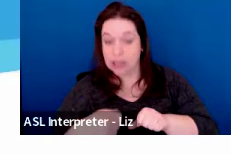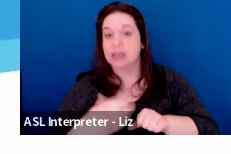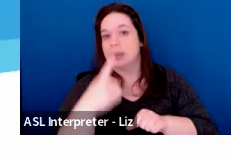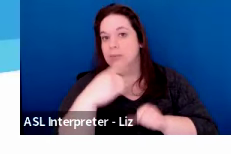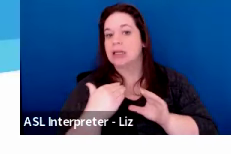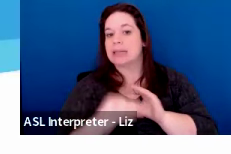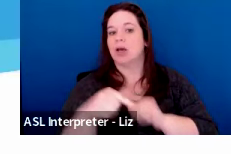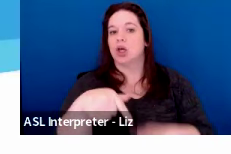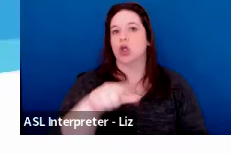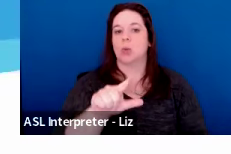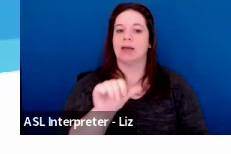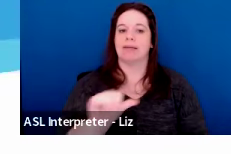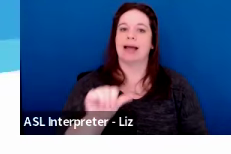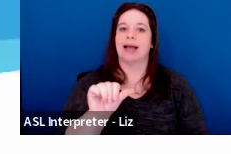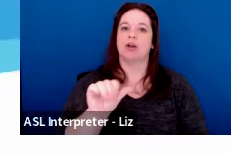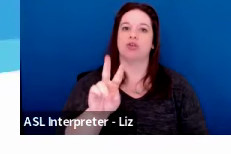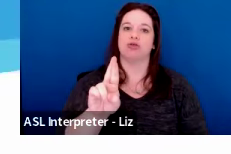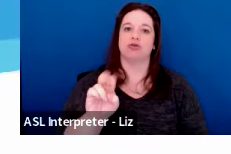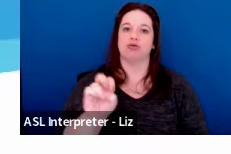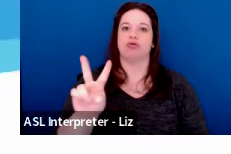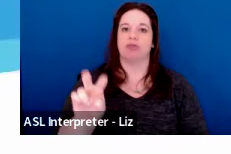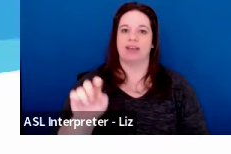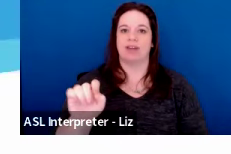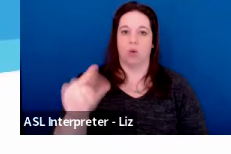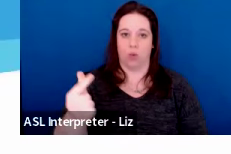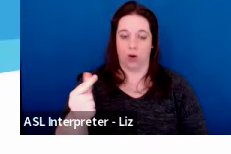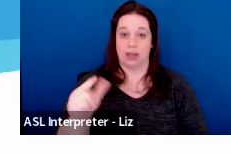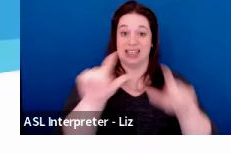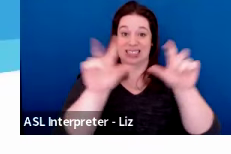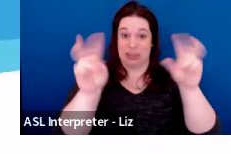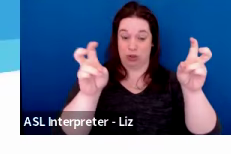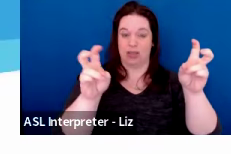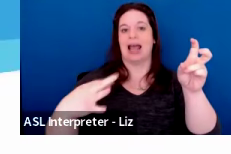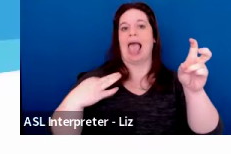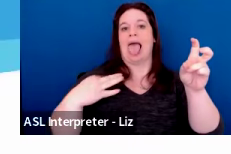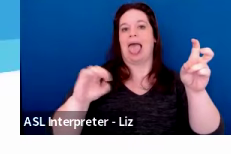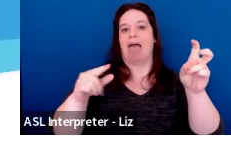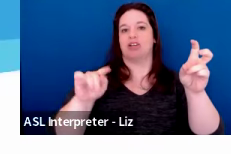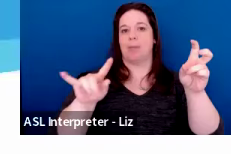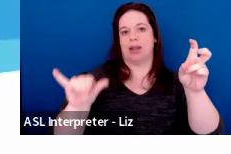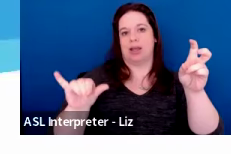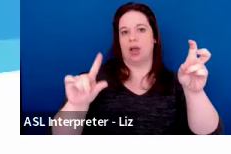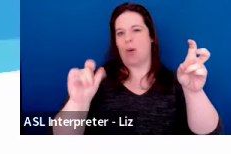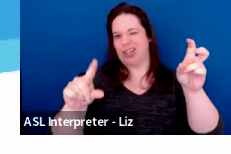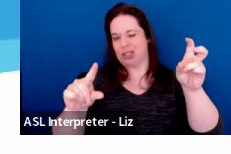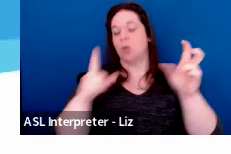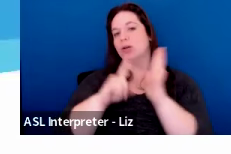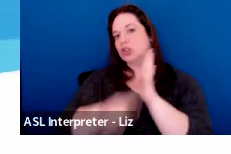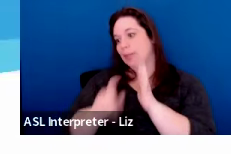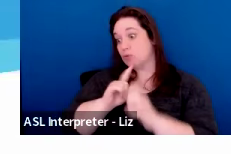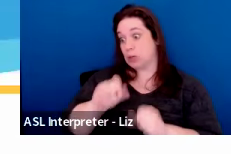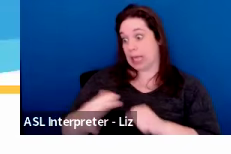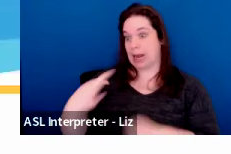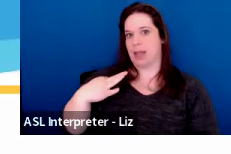email qol@reeve.org, and in the subject line write eligibility questions, and we can check and make sure that you're able to apply